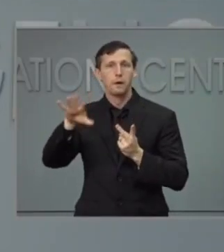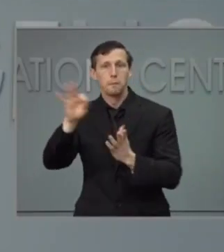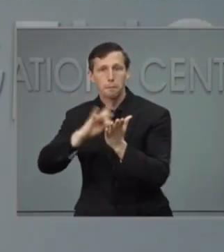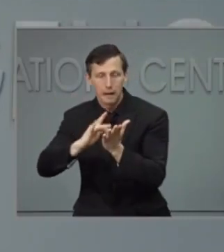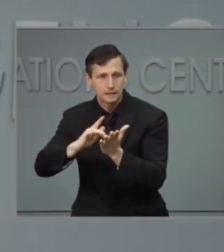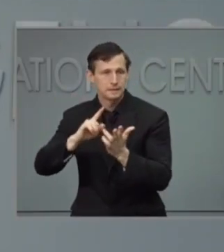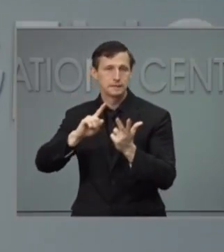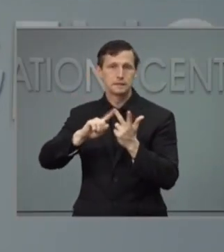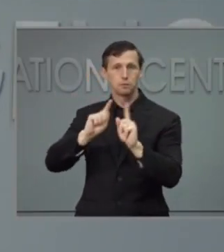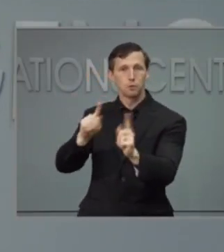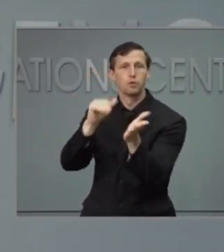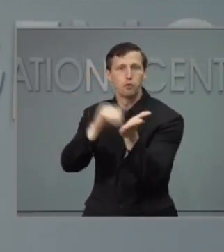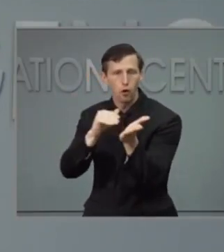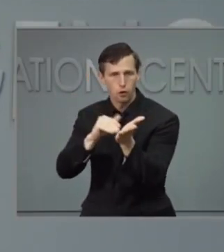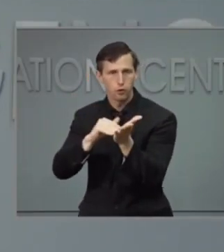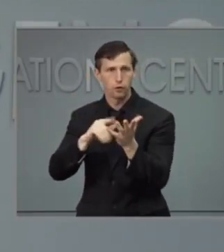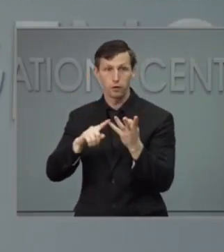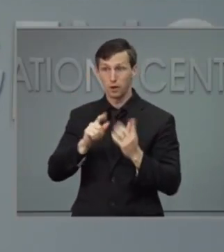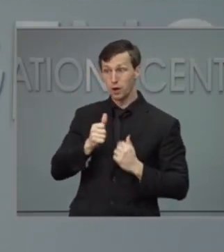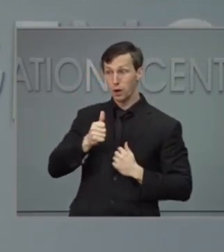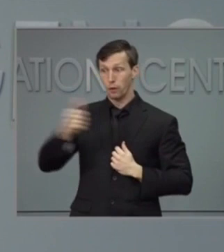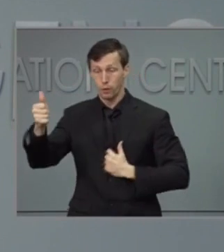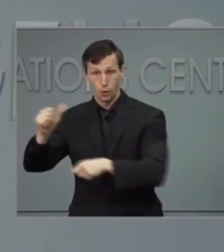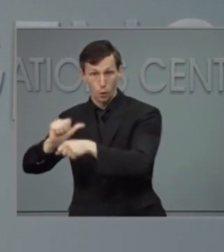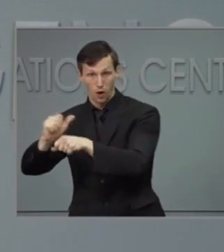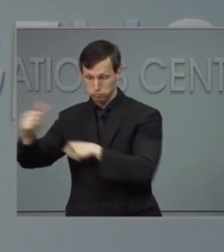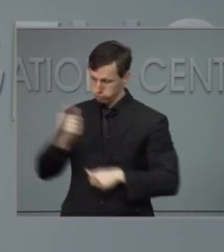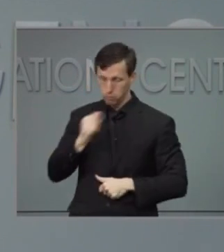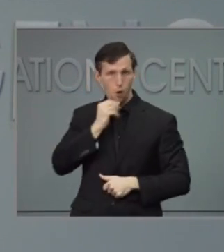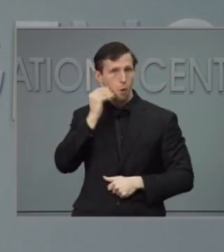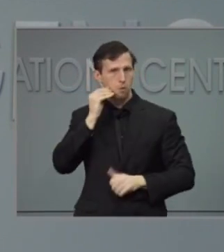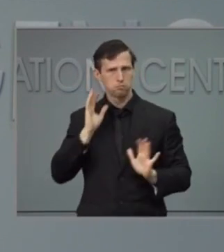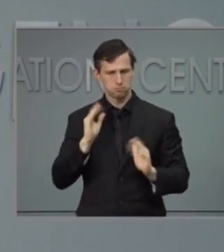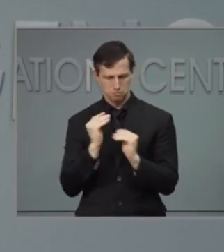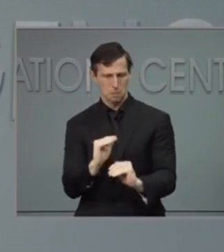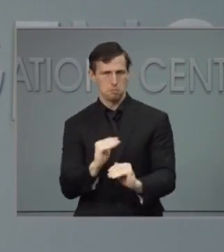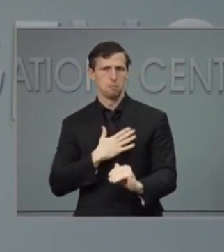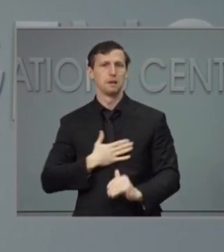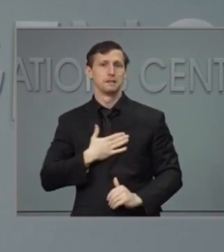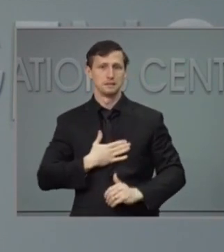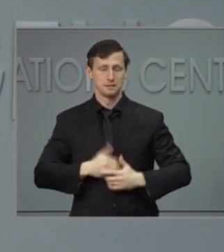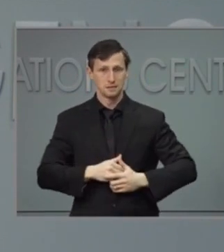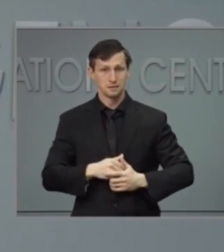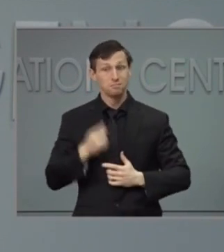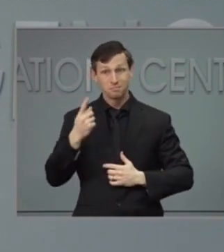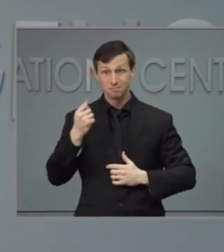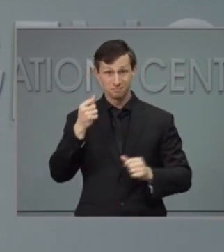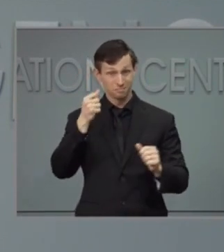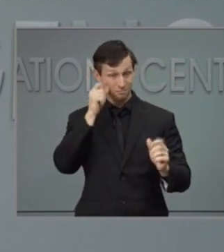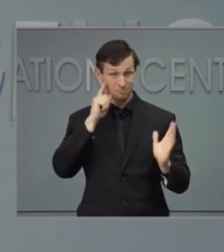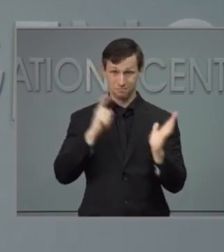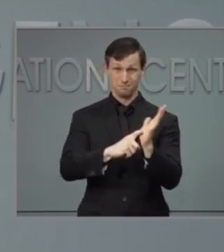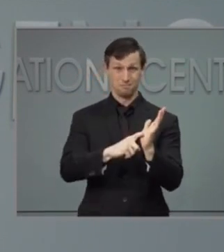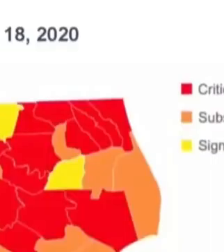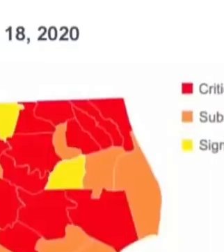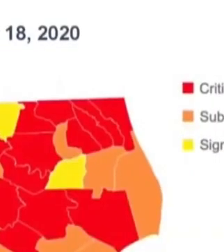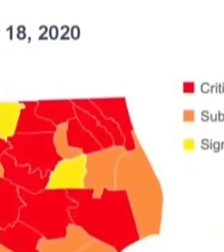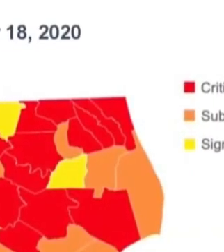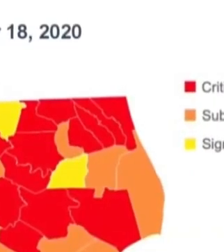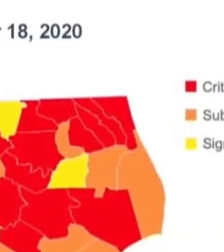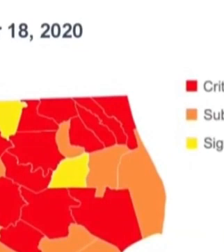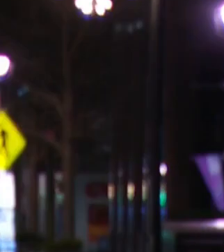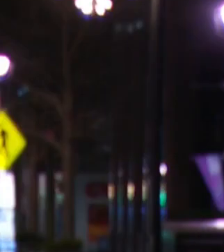health care, going to work, coming right home. I think we have to recognize that the viral spread here in our state is extremely high.